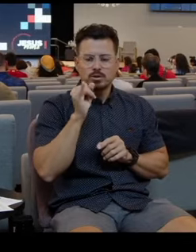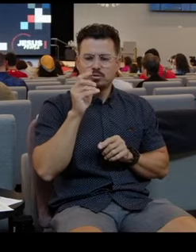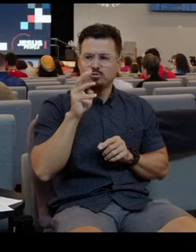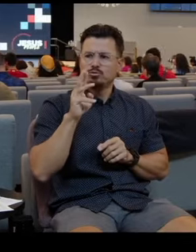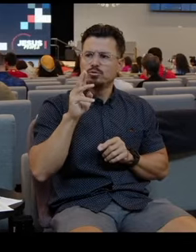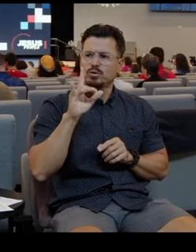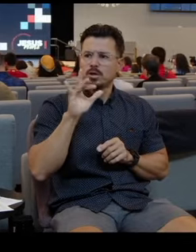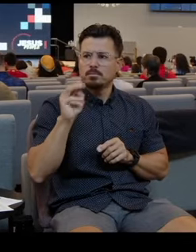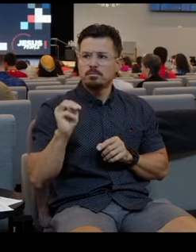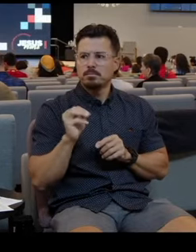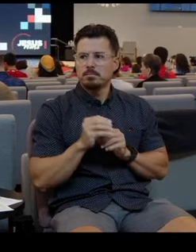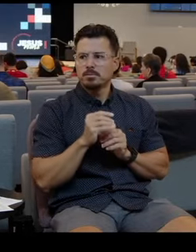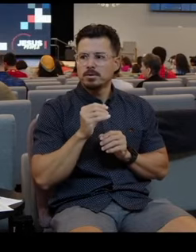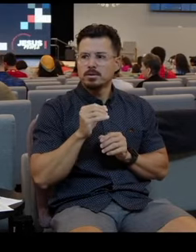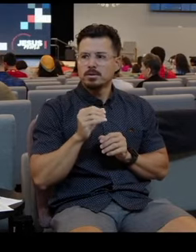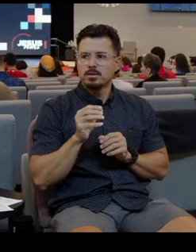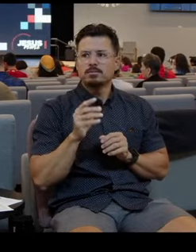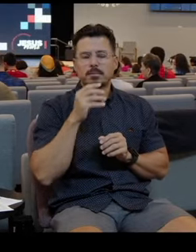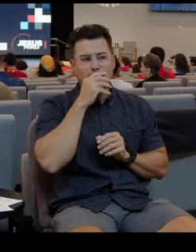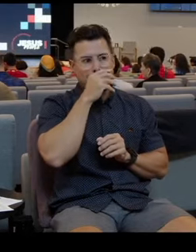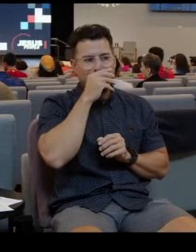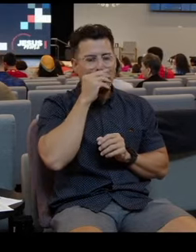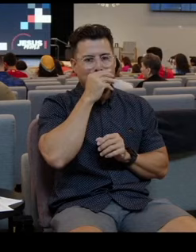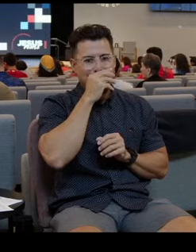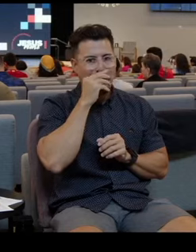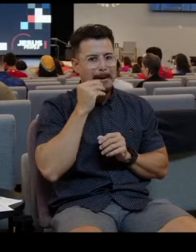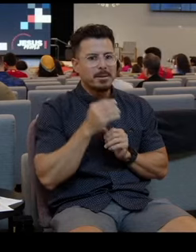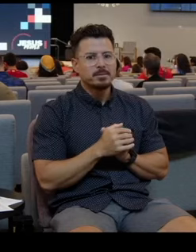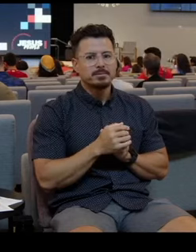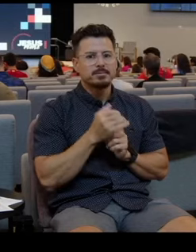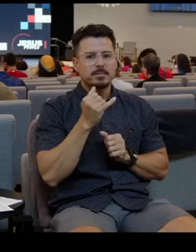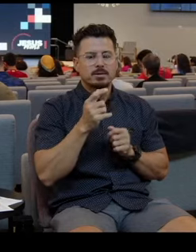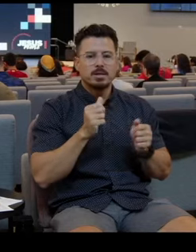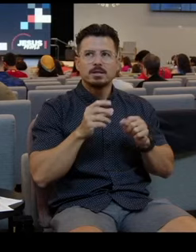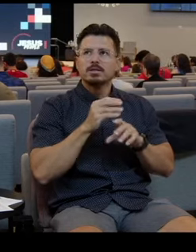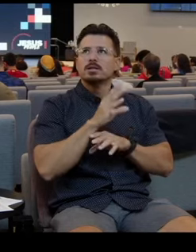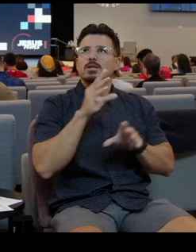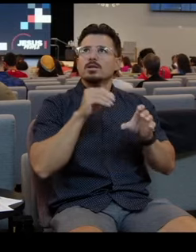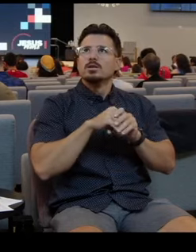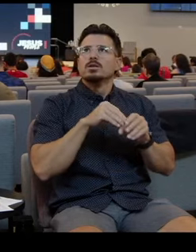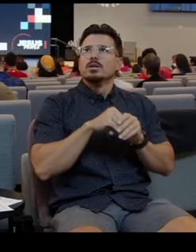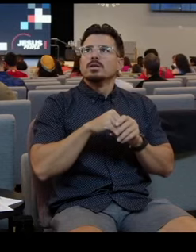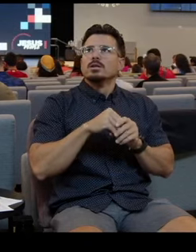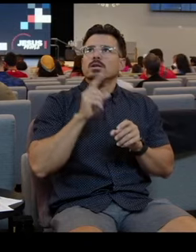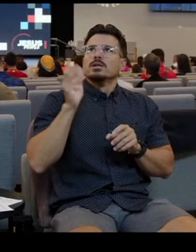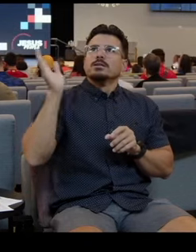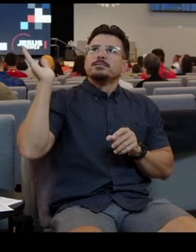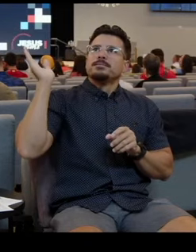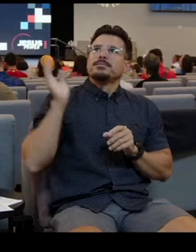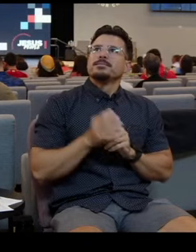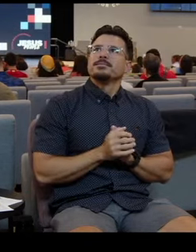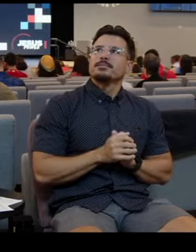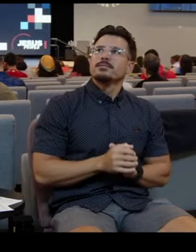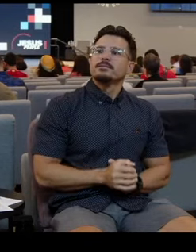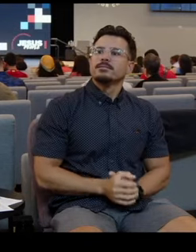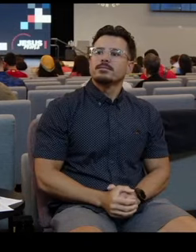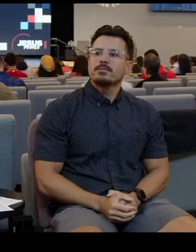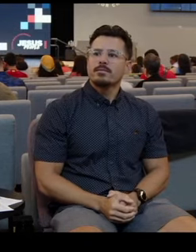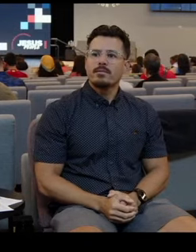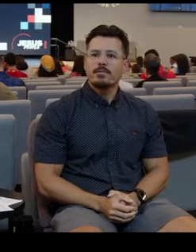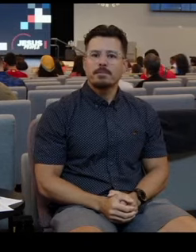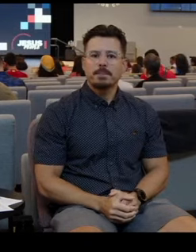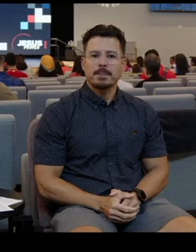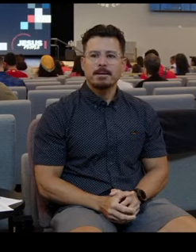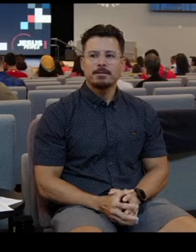Verse 1, just three verses here. Now, in the church that was at Antioch, there were certain prophets and